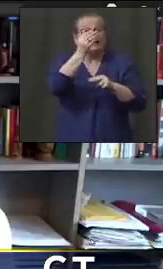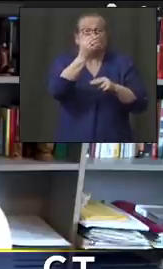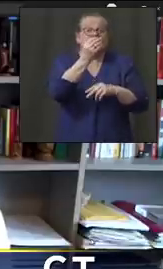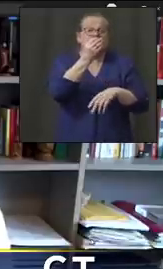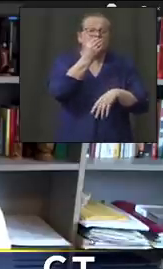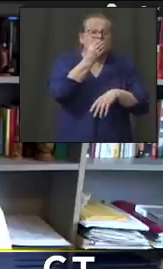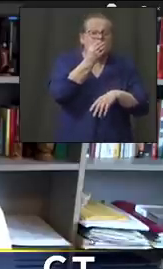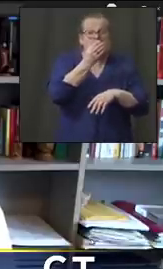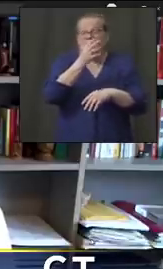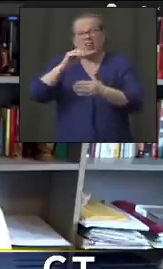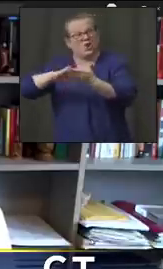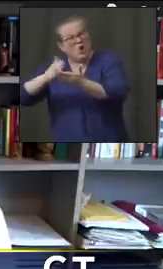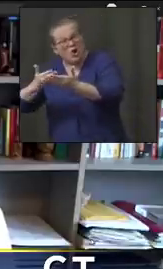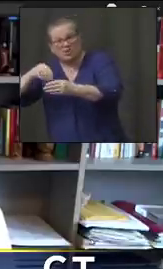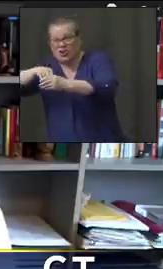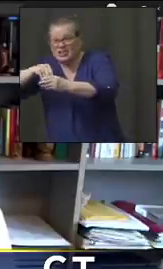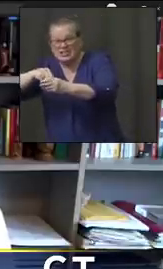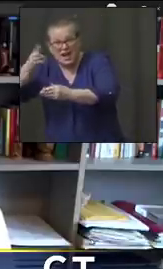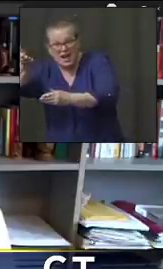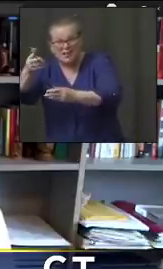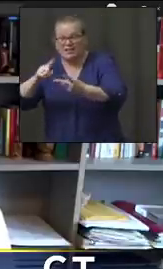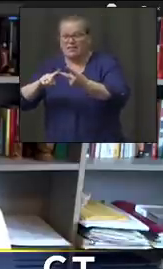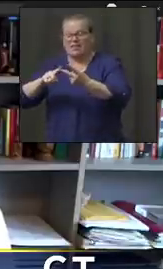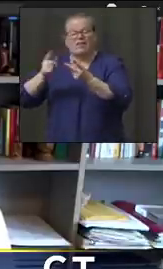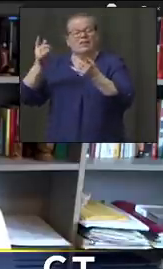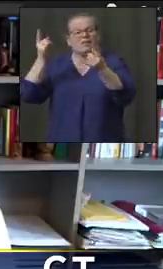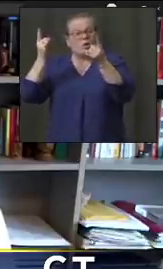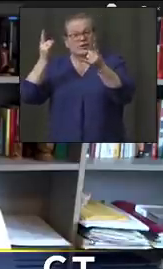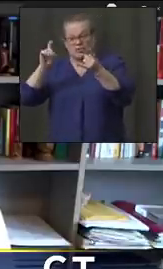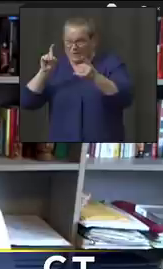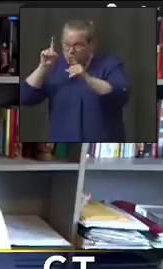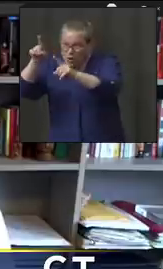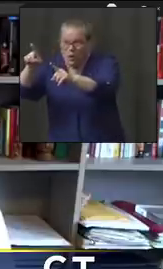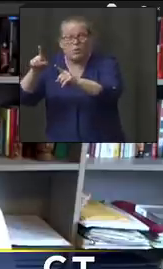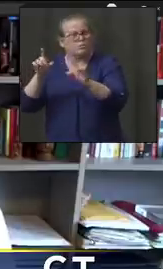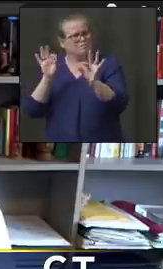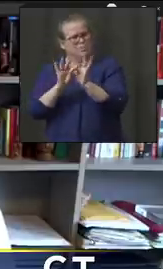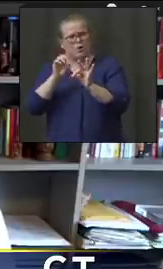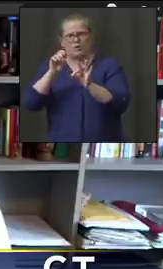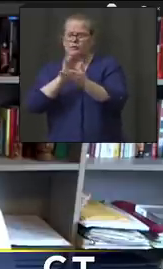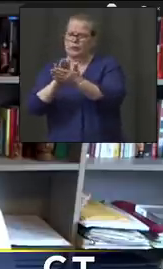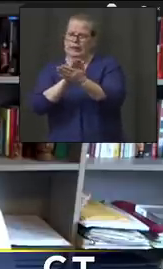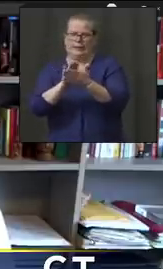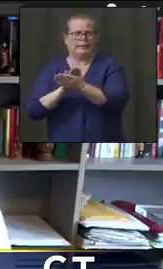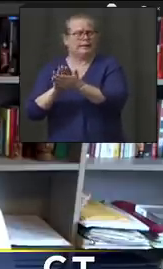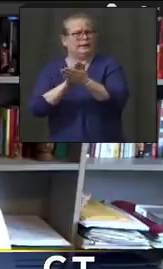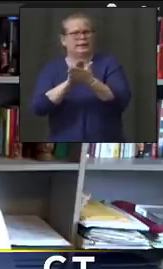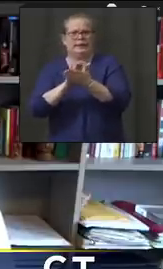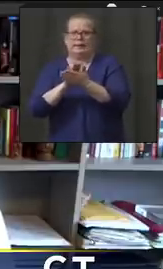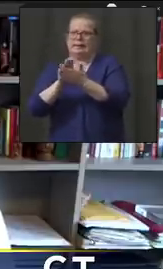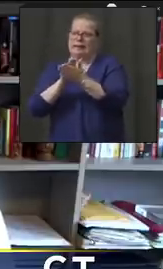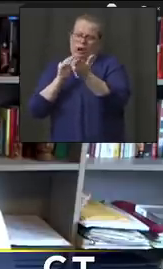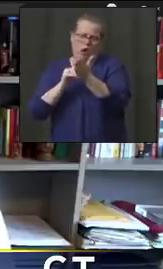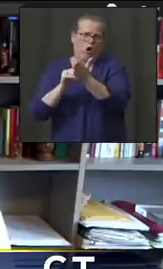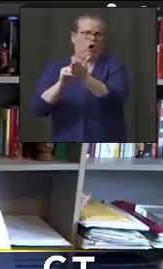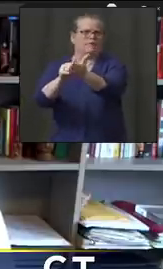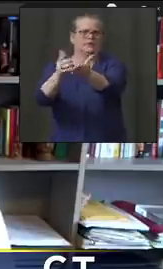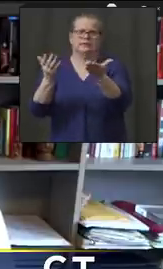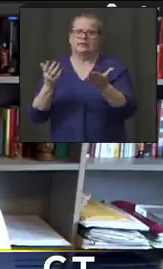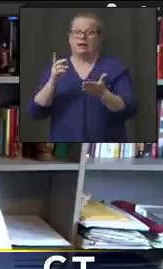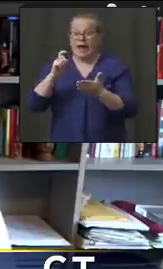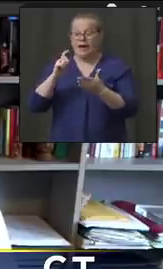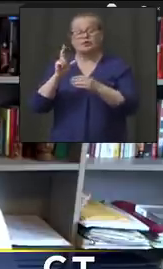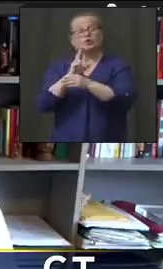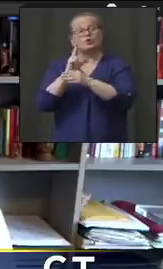cooks and so forth. There's going to have to be frequent disinfections of that place, and use of hand